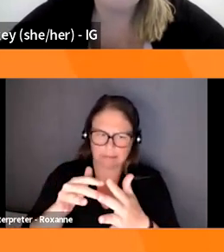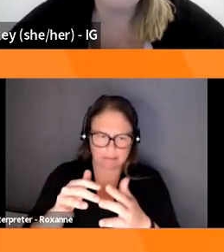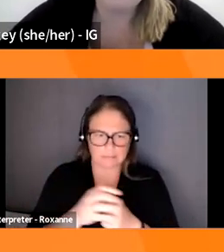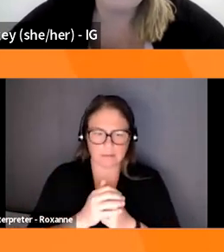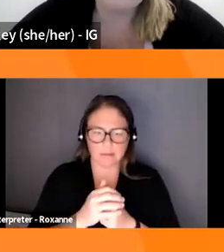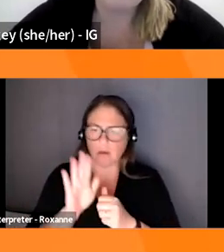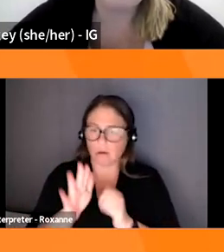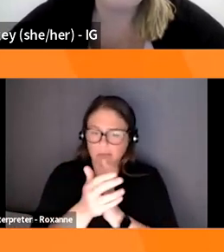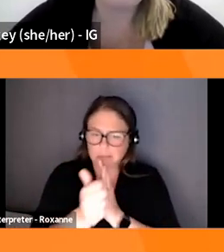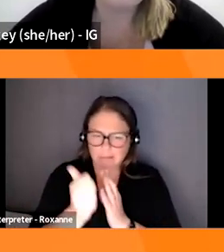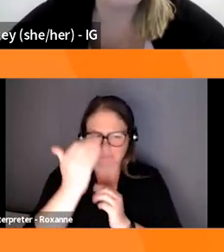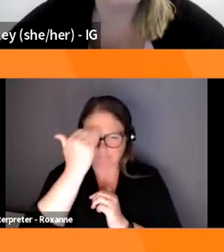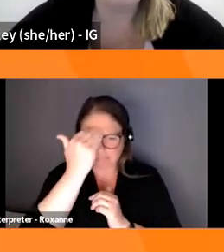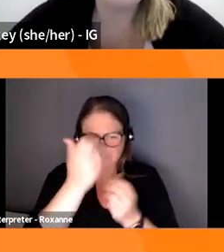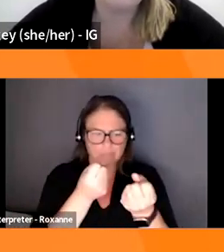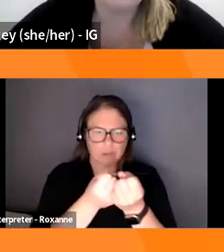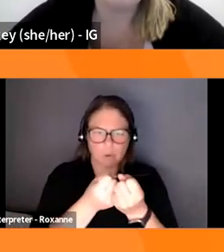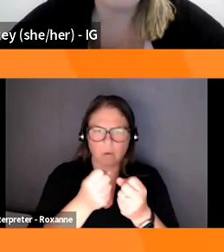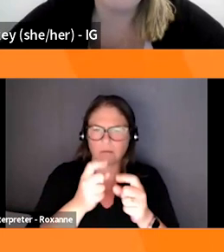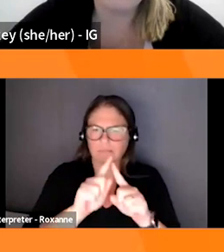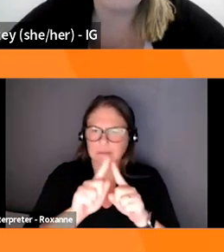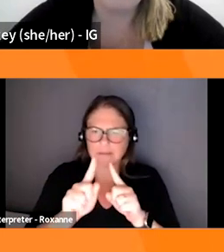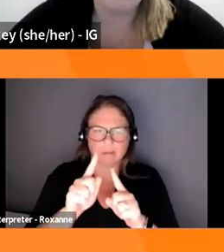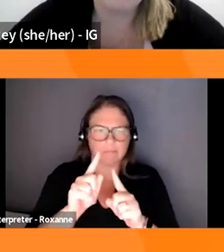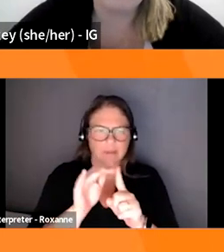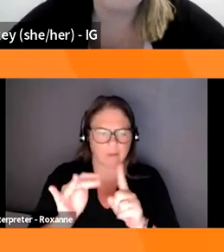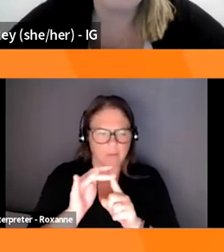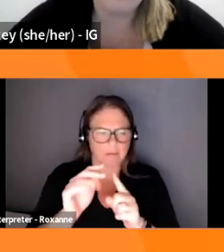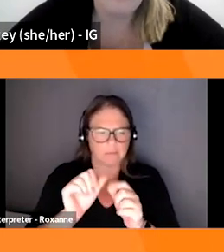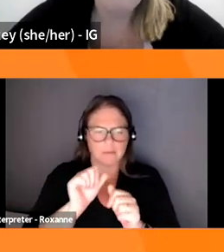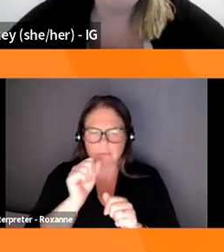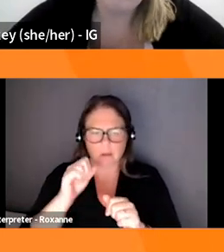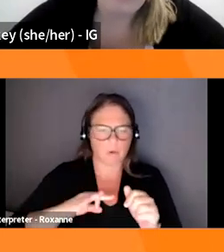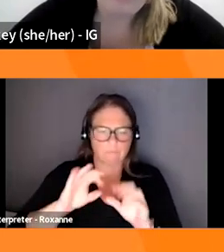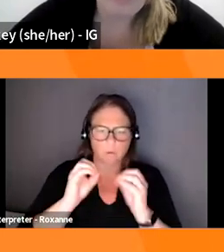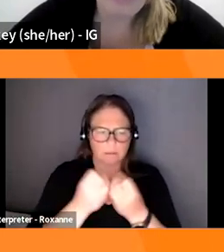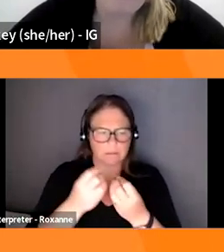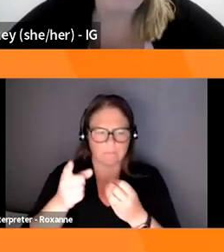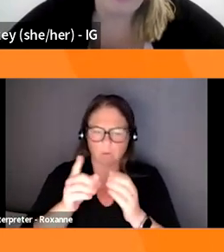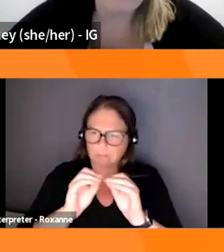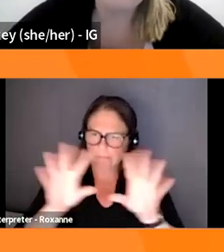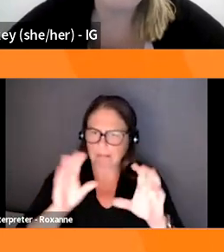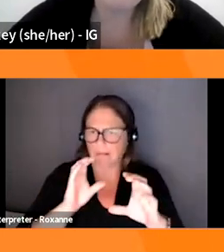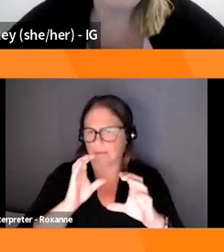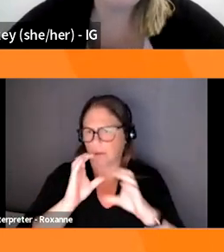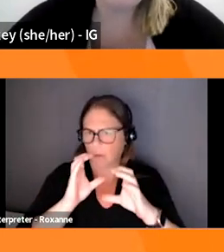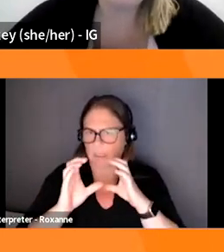organizations further sustainability mission through clear and compelling communications. Both women are